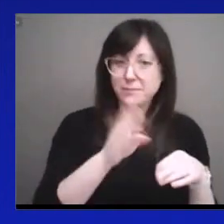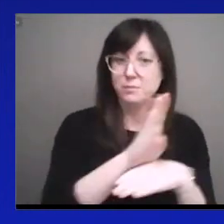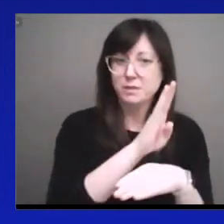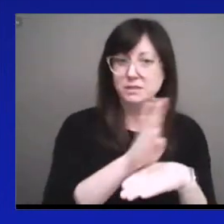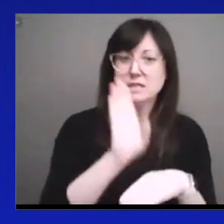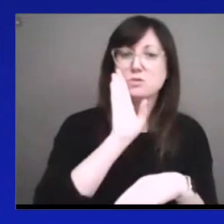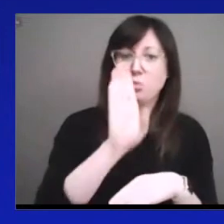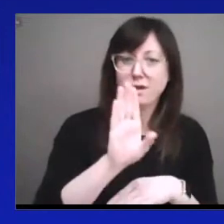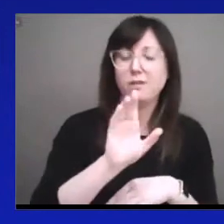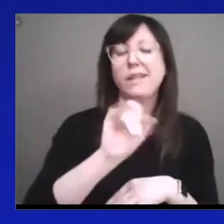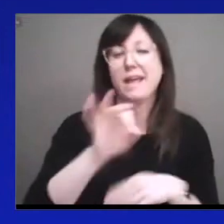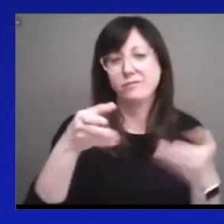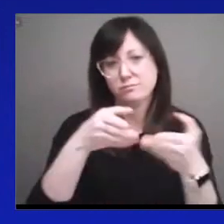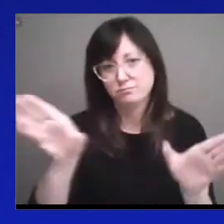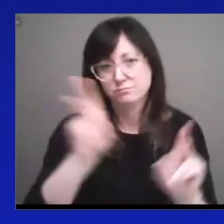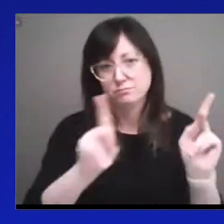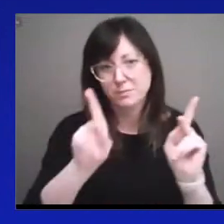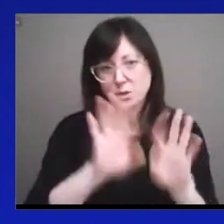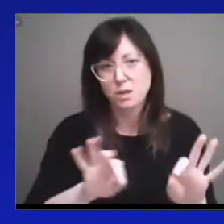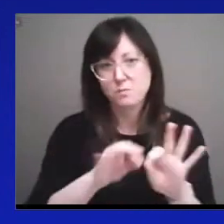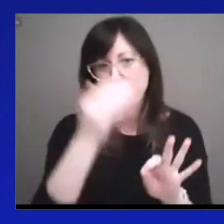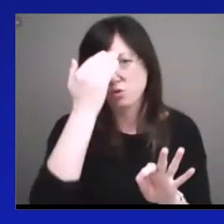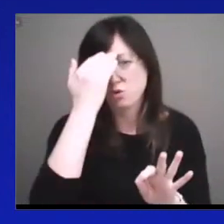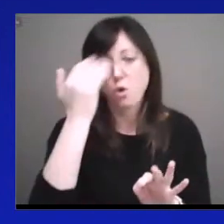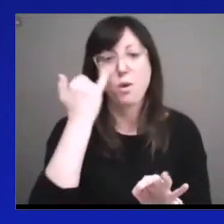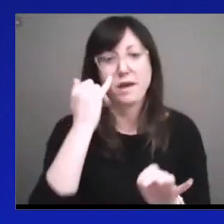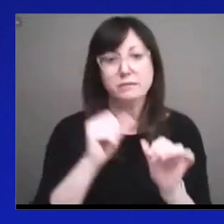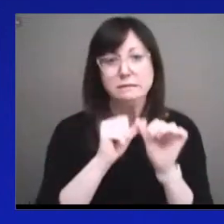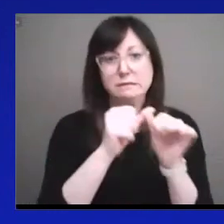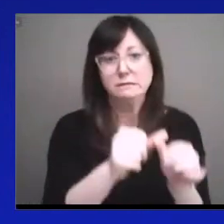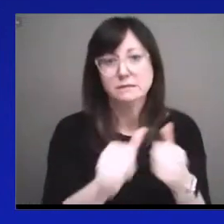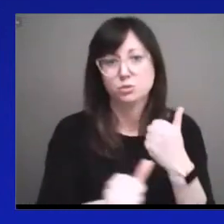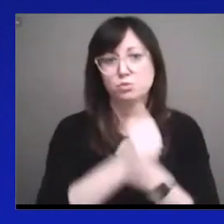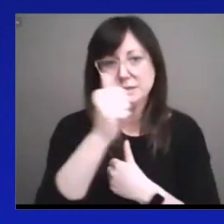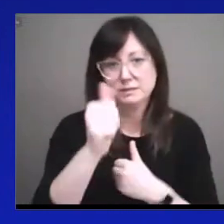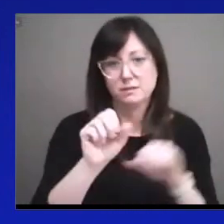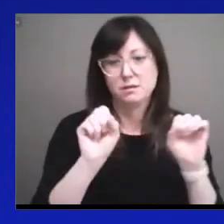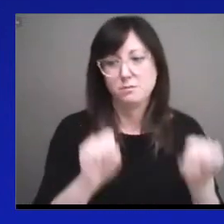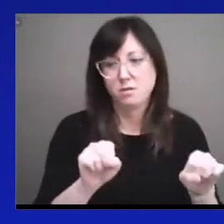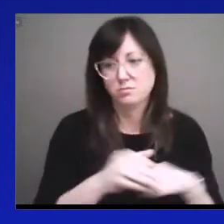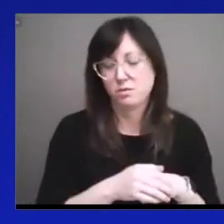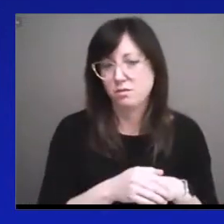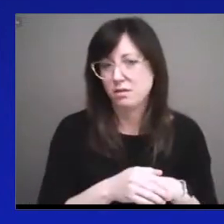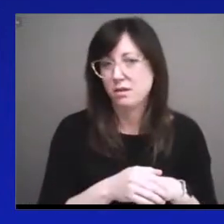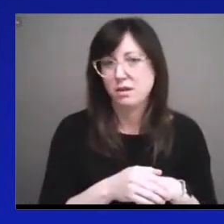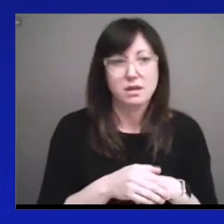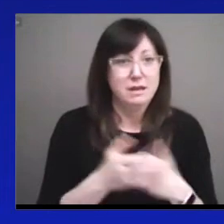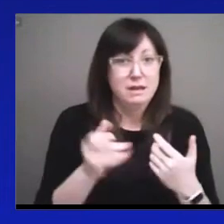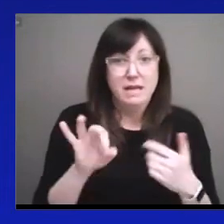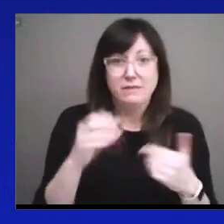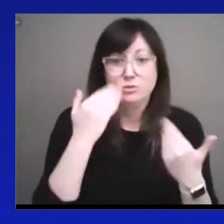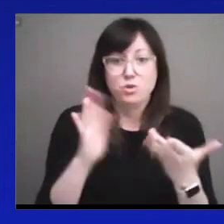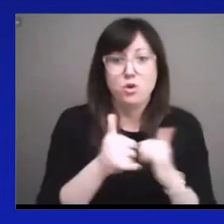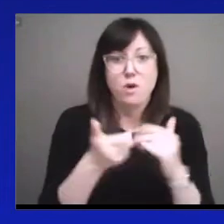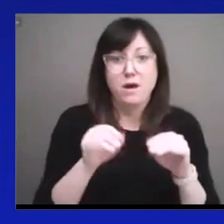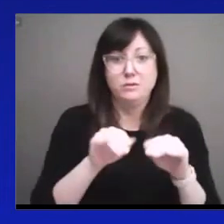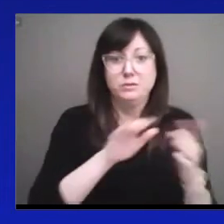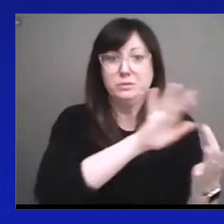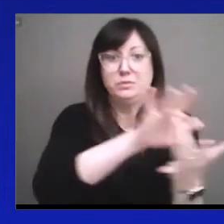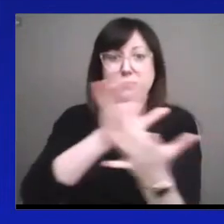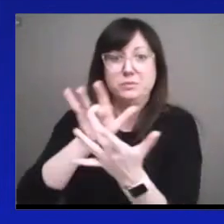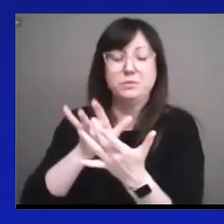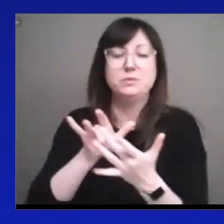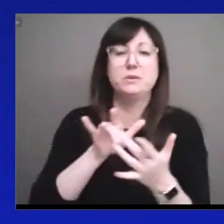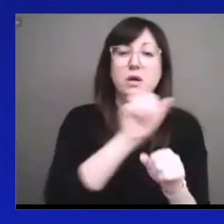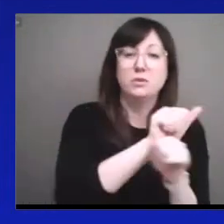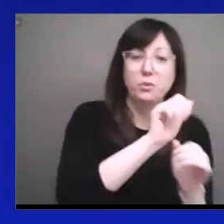know that there's an ongoing risk if we don't have another way to reach the workers or the patrons.